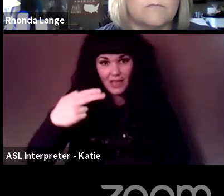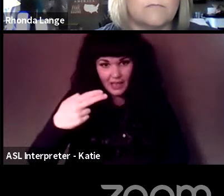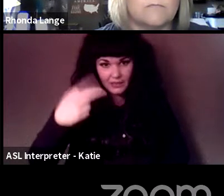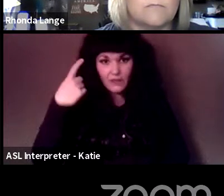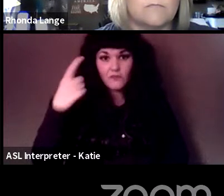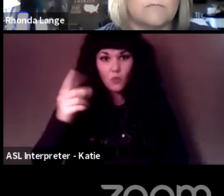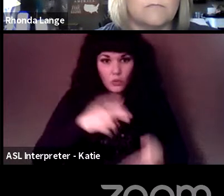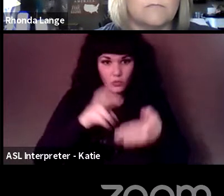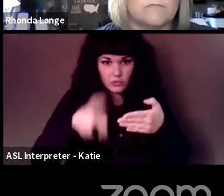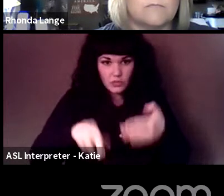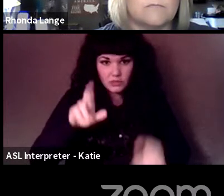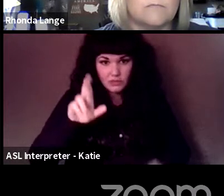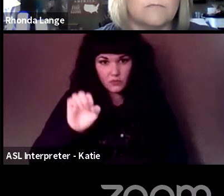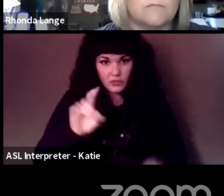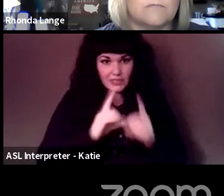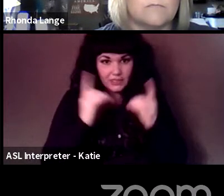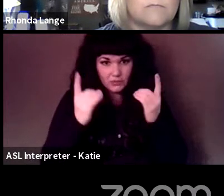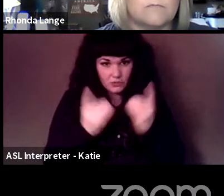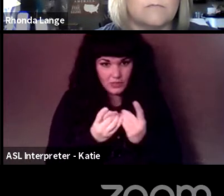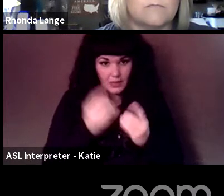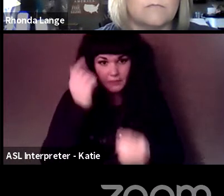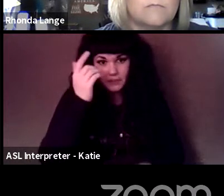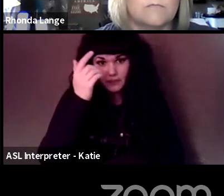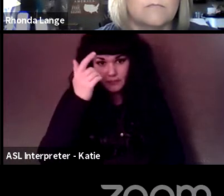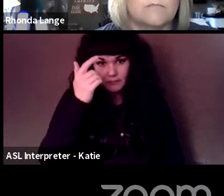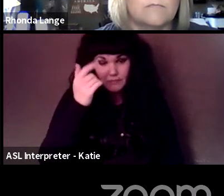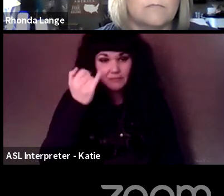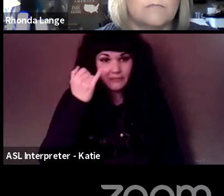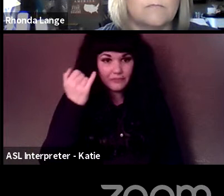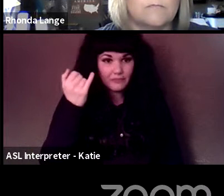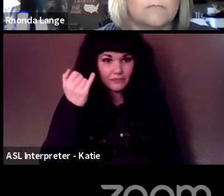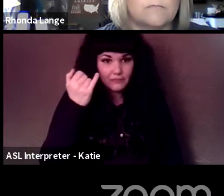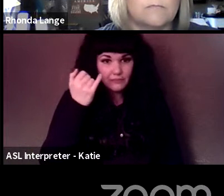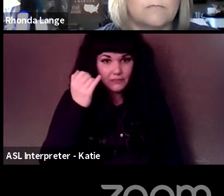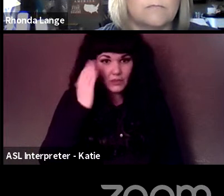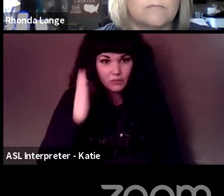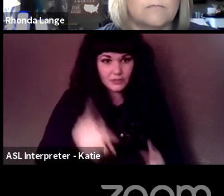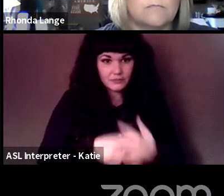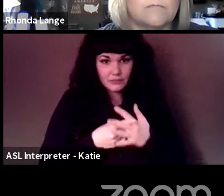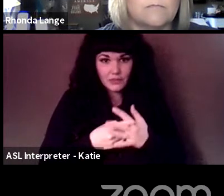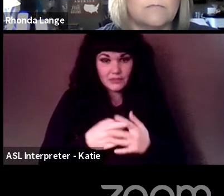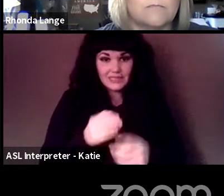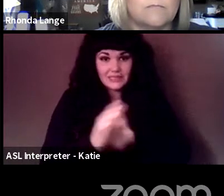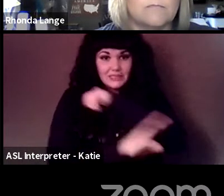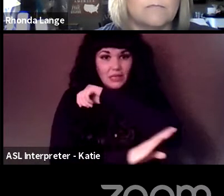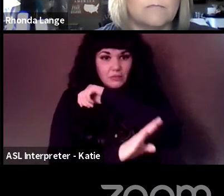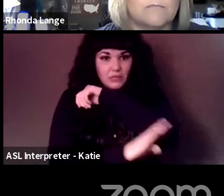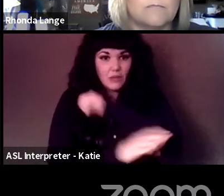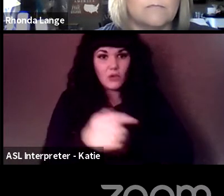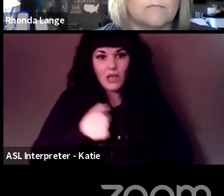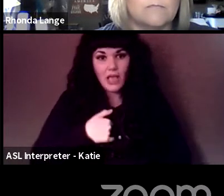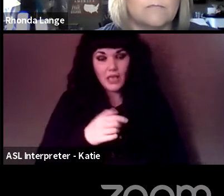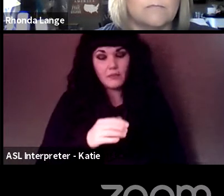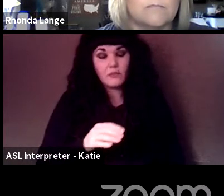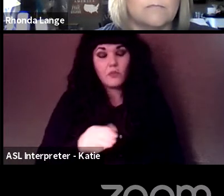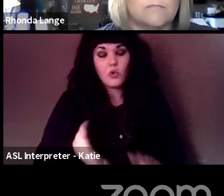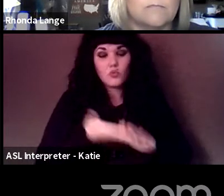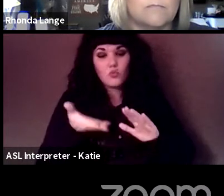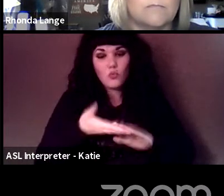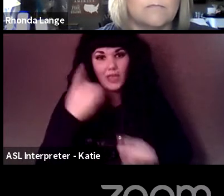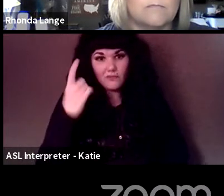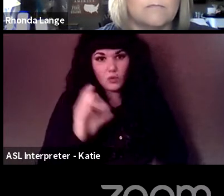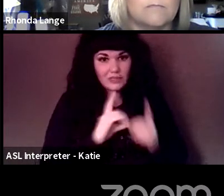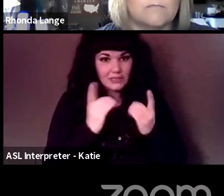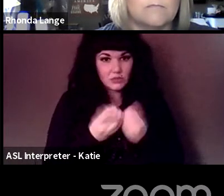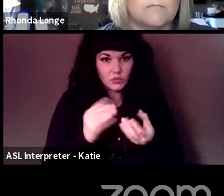the census comes in September. I ran for United States Congress, District 6 in 2020. And